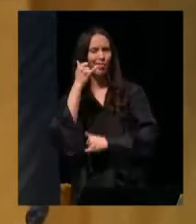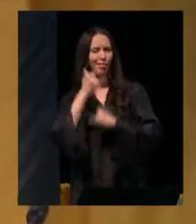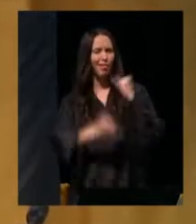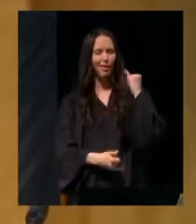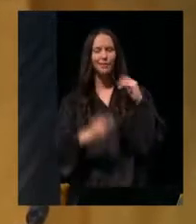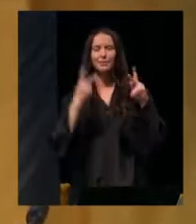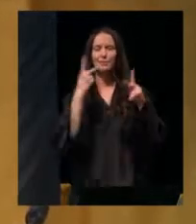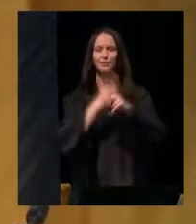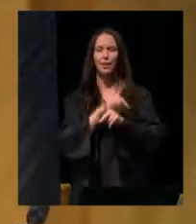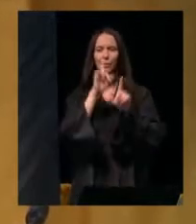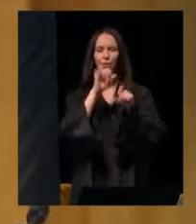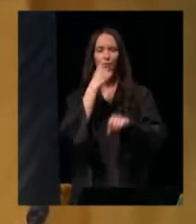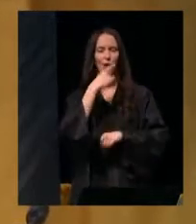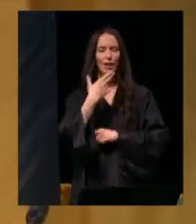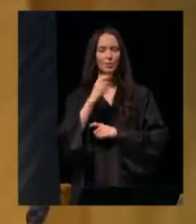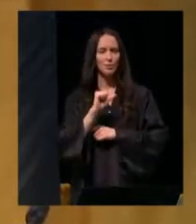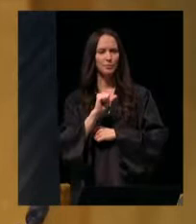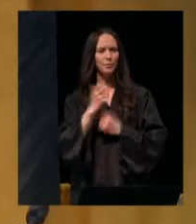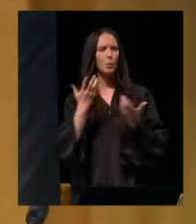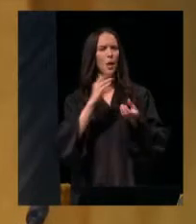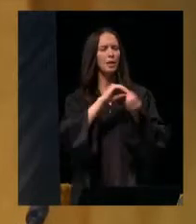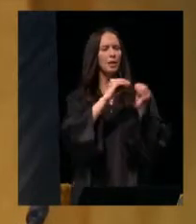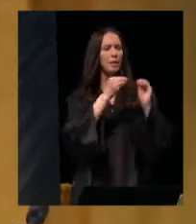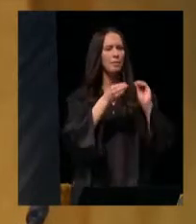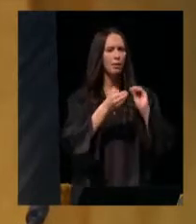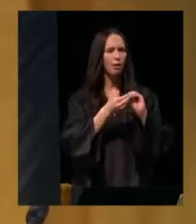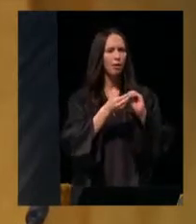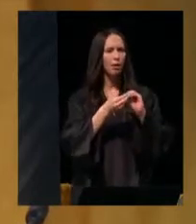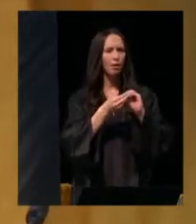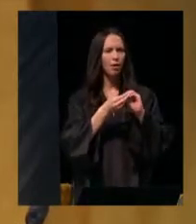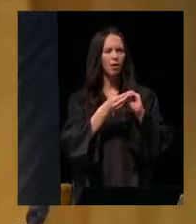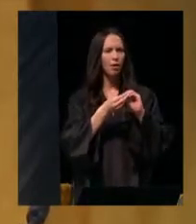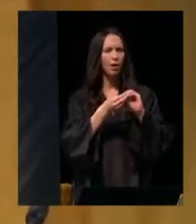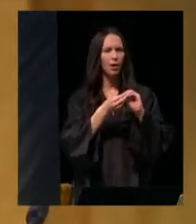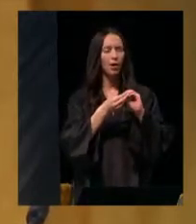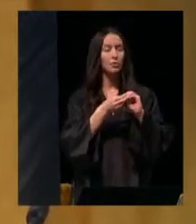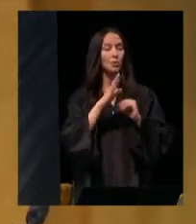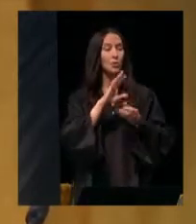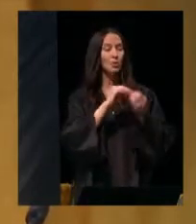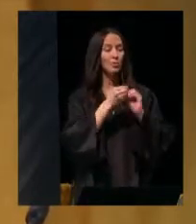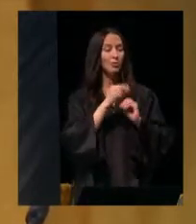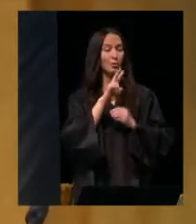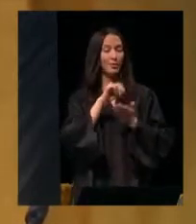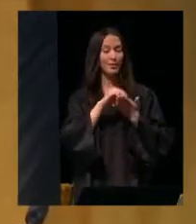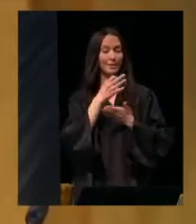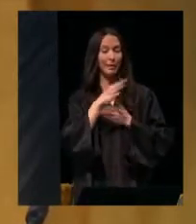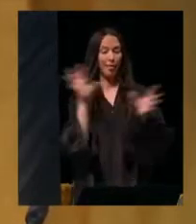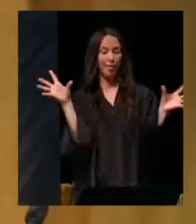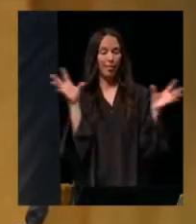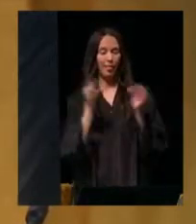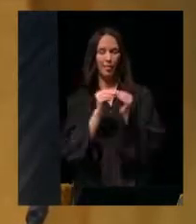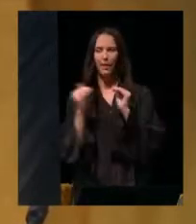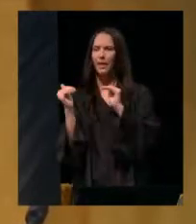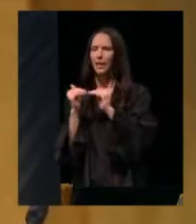question. What number do you get when you add the digits of your graduating year?